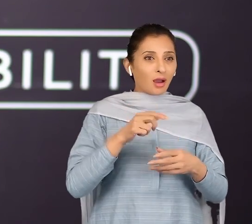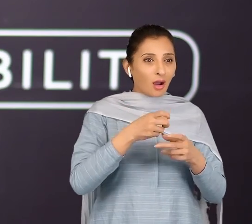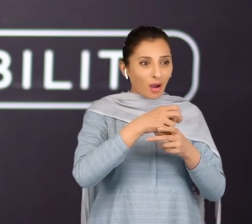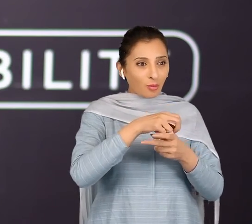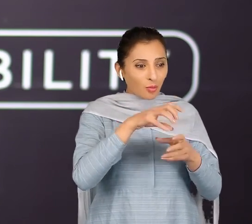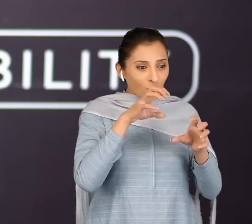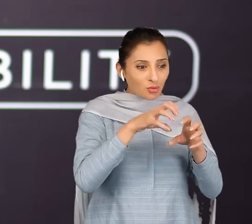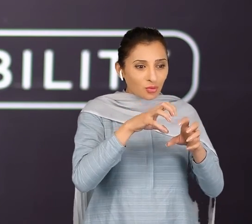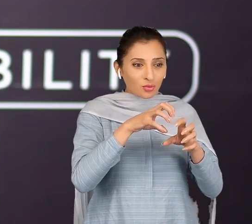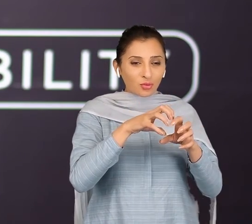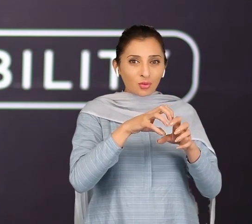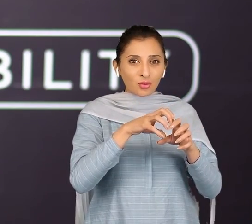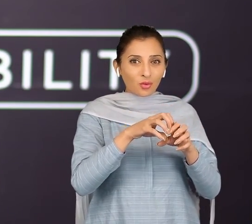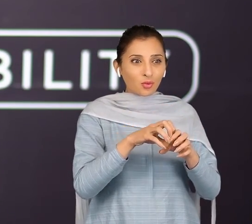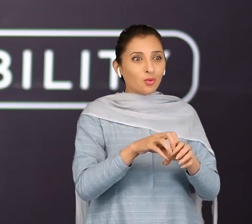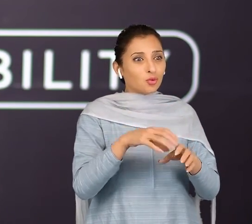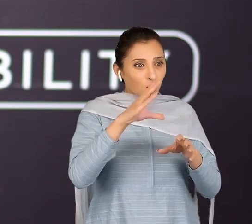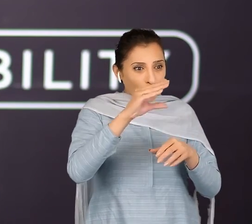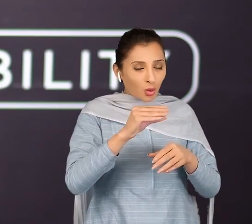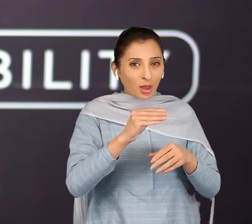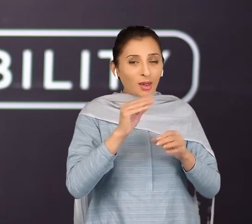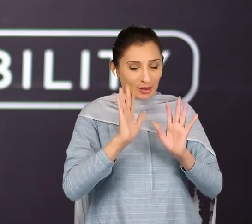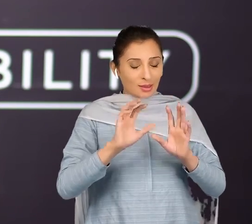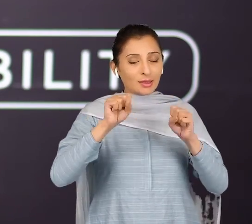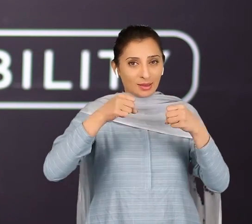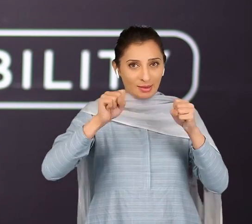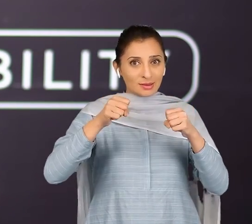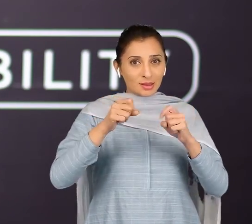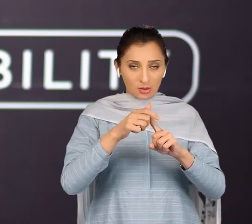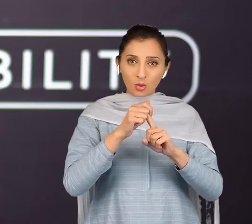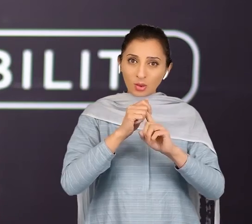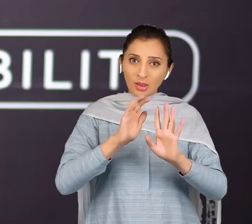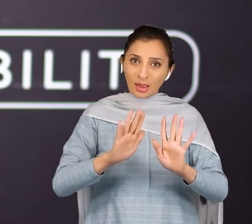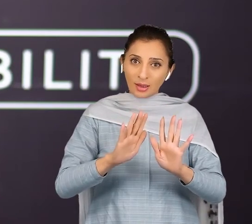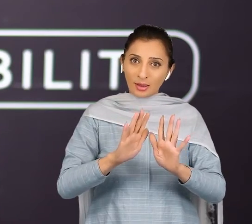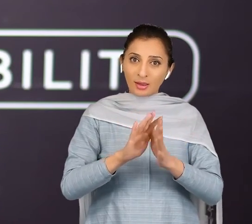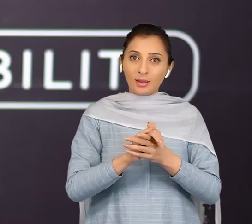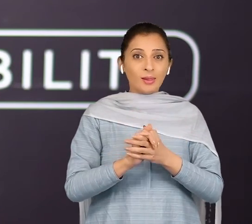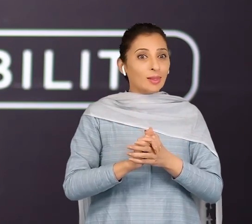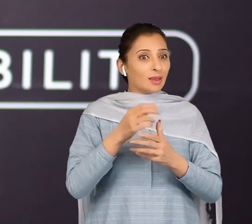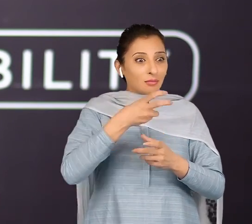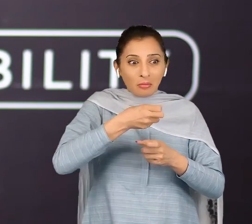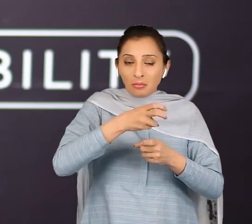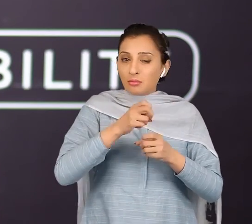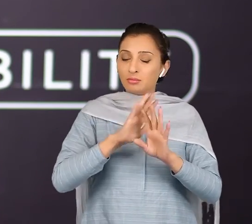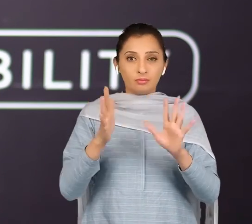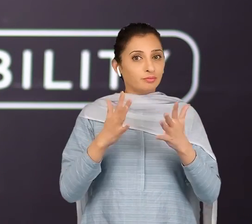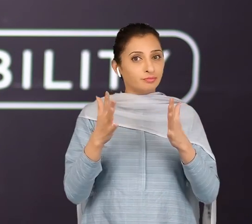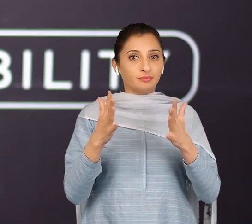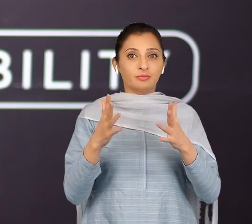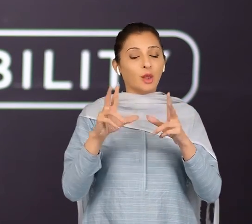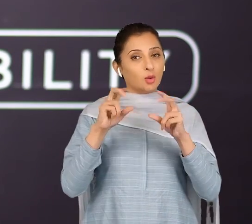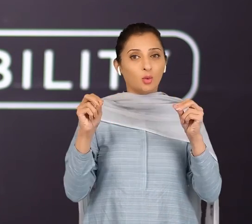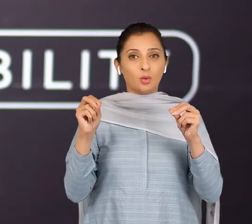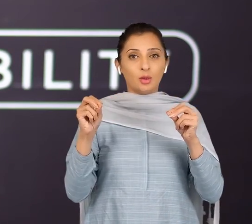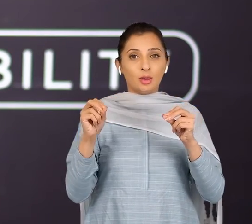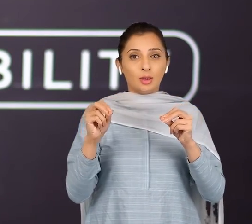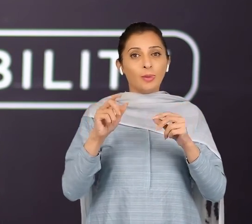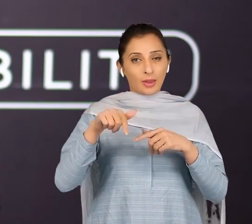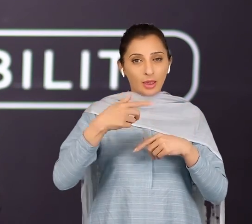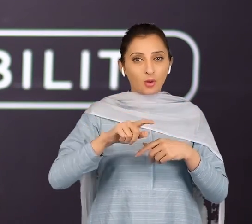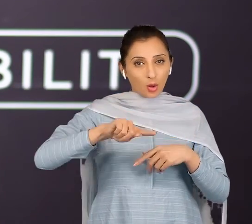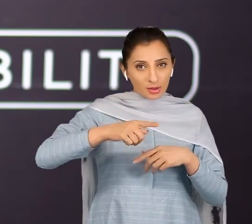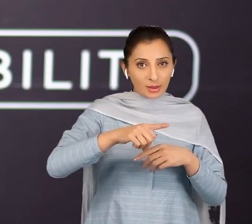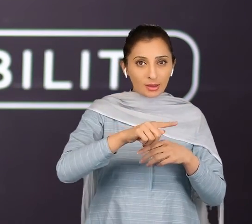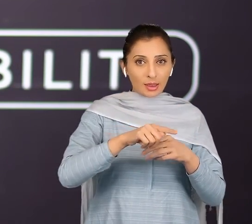reduce numbers of street dogs. Yes, there's an overpopulation of street dogs. Yes, something needs to be done about it, but dog culling is not it. The only humane